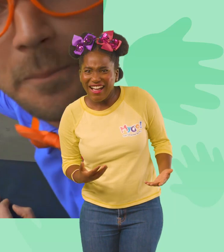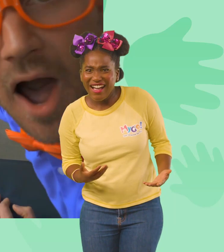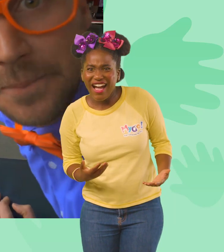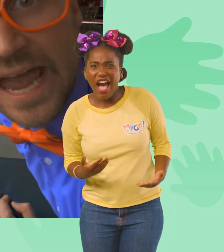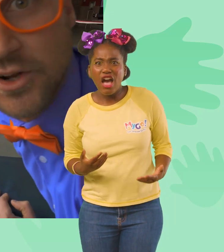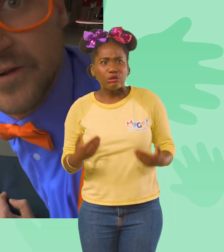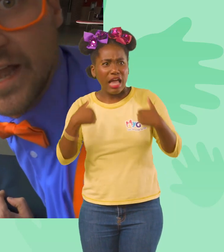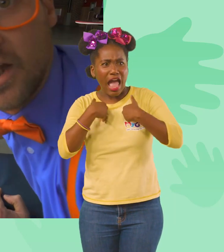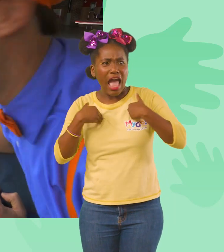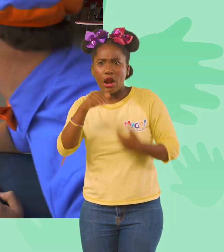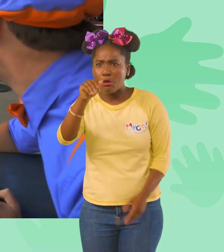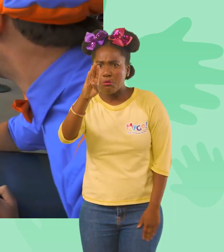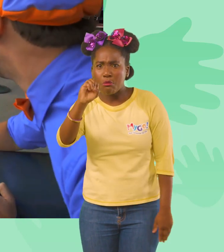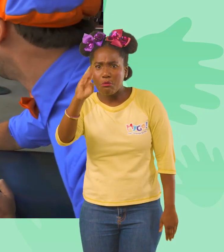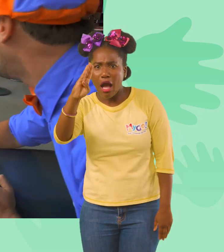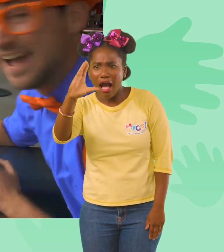There's a bobcat over there.